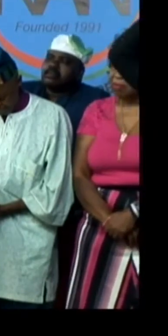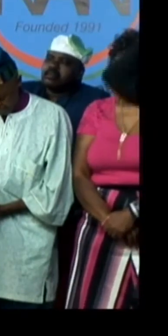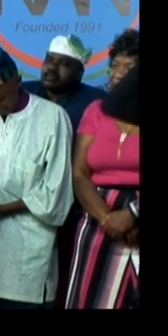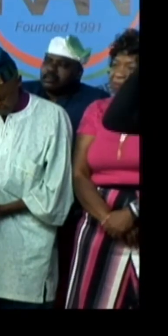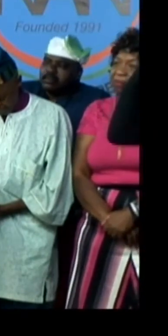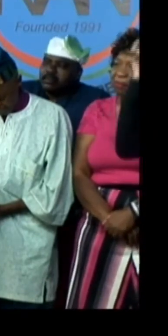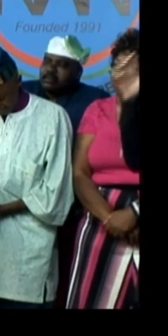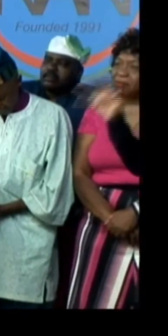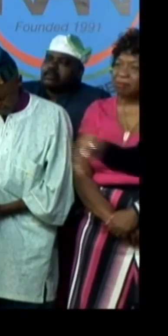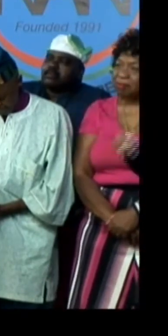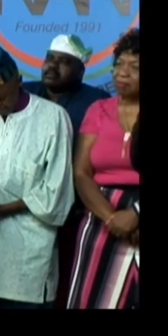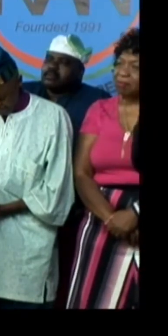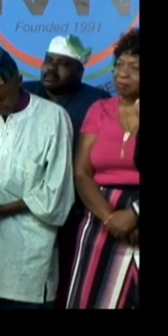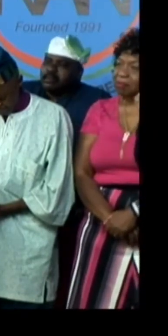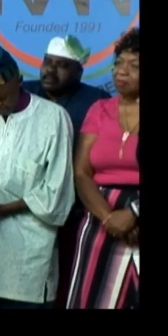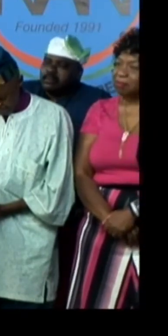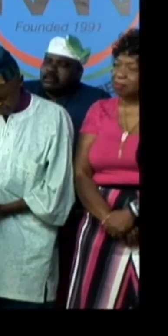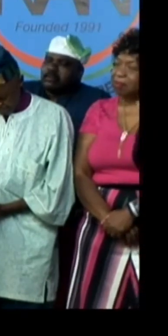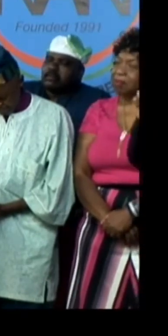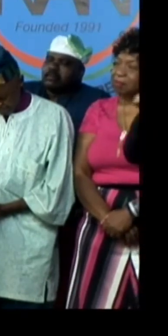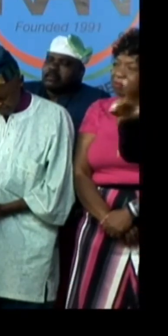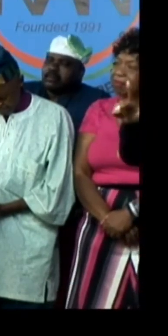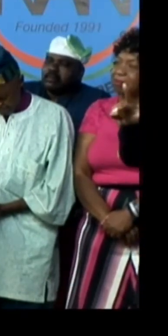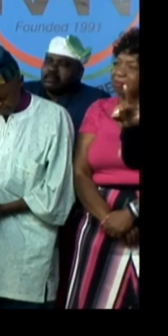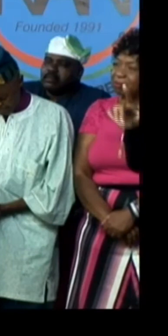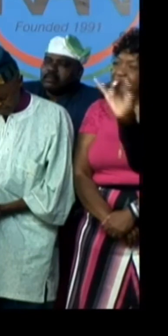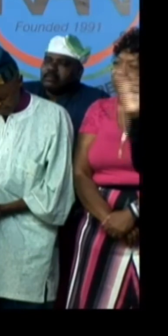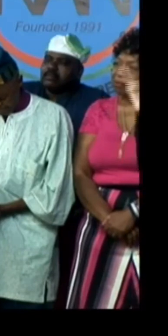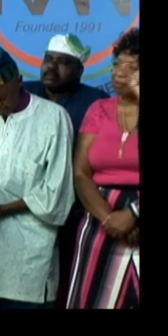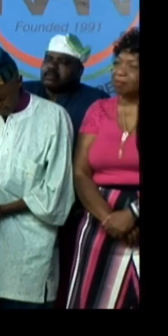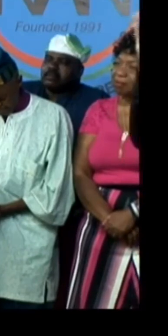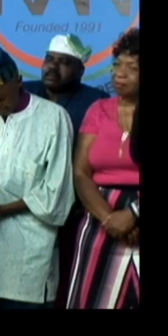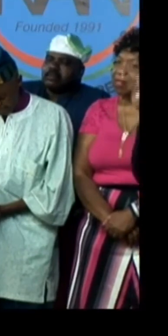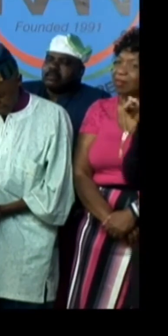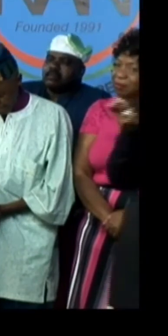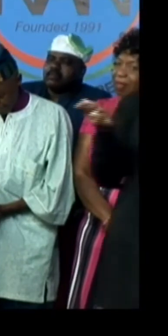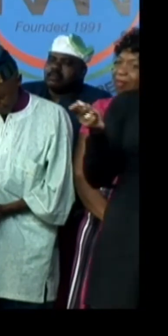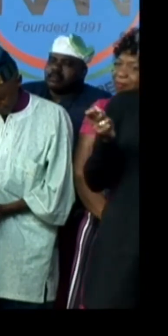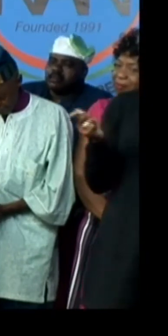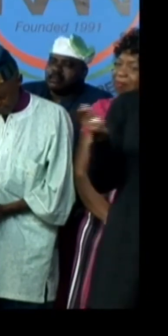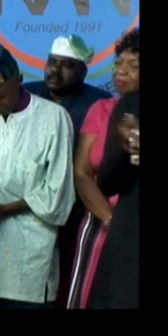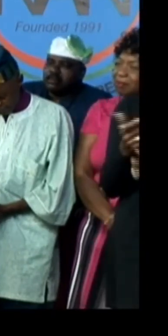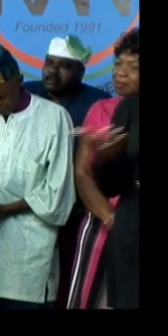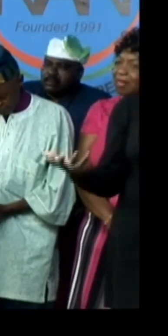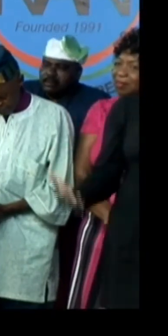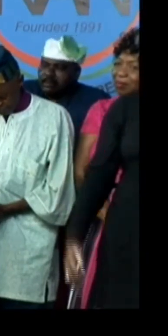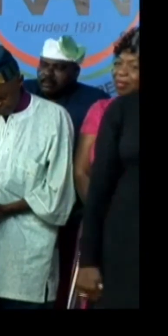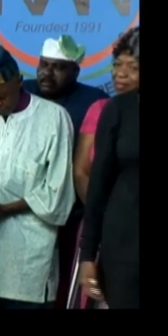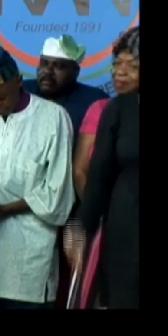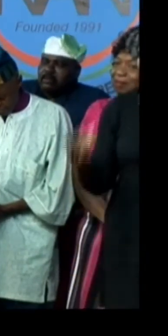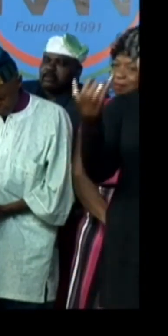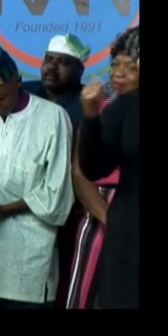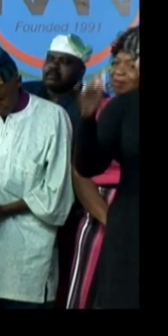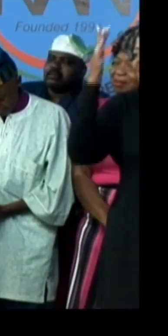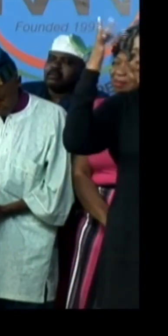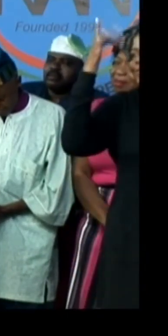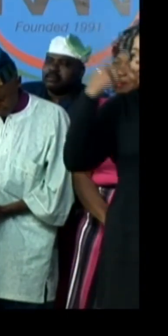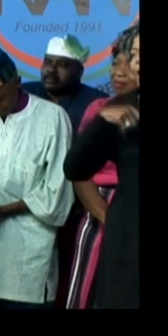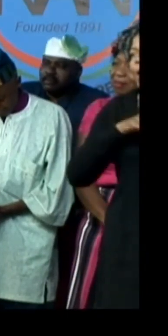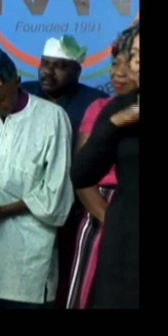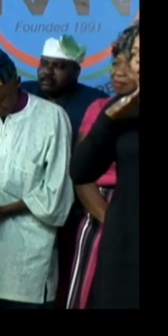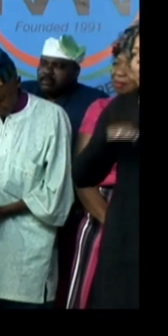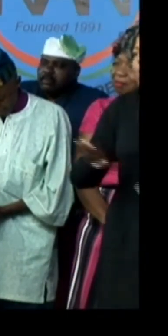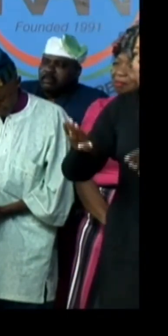same God is still on the throne. That's why we stand. That's why we march. They killed